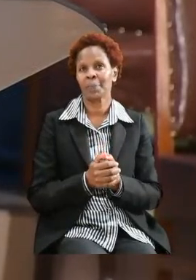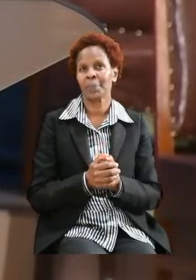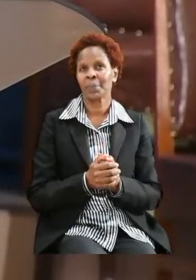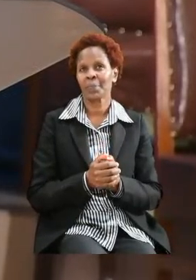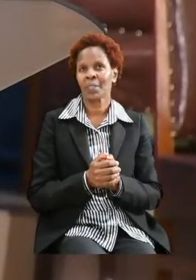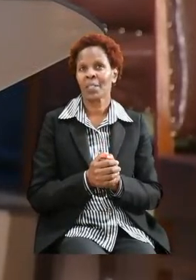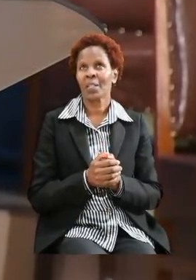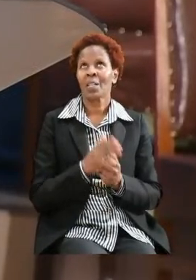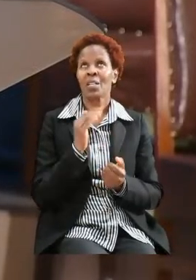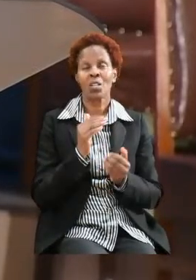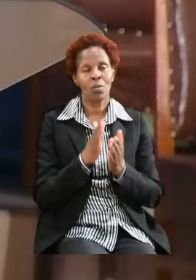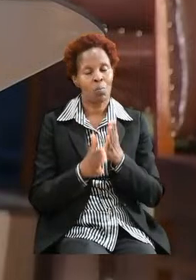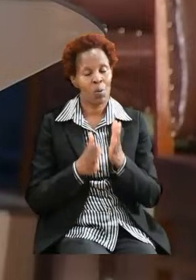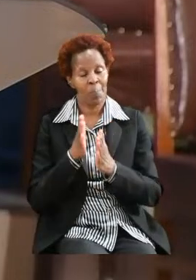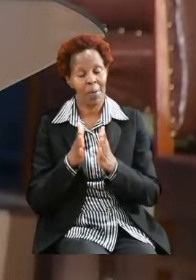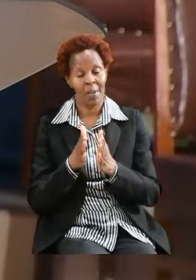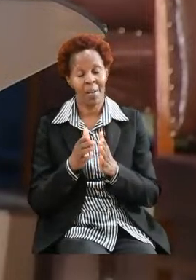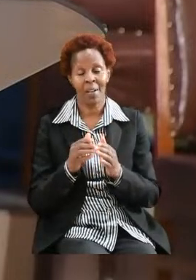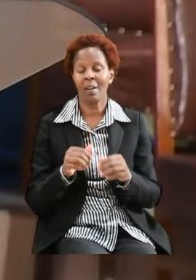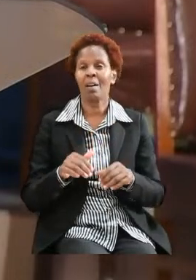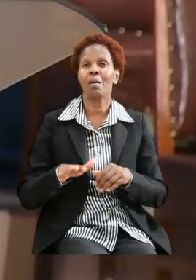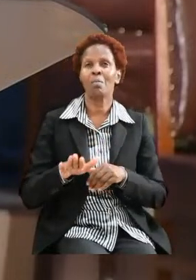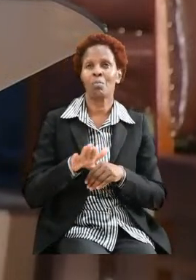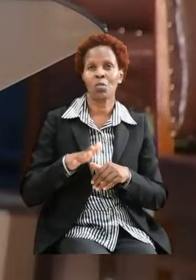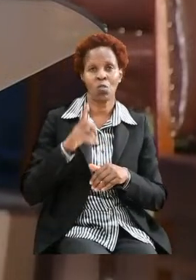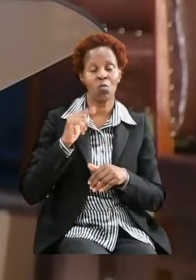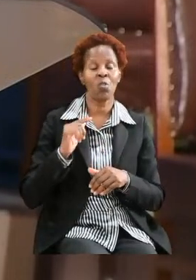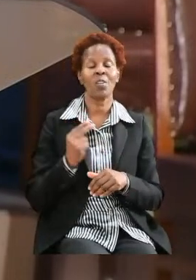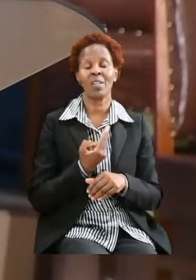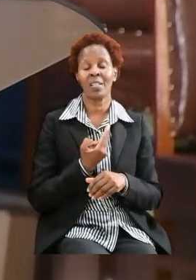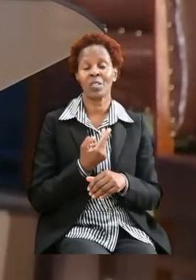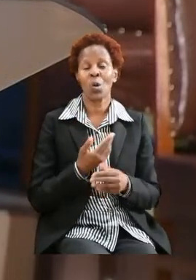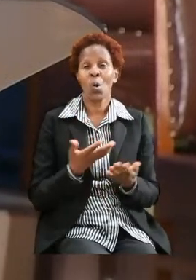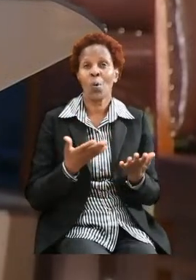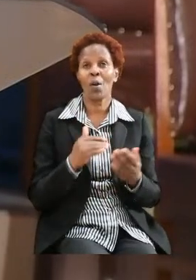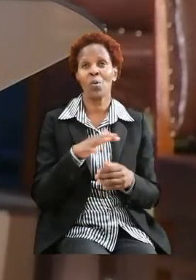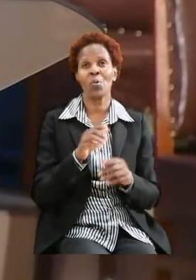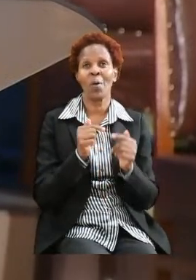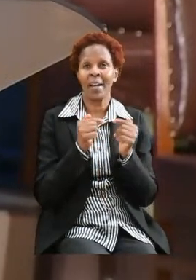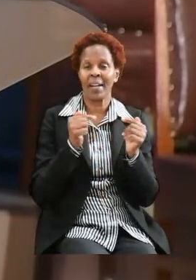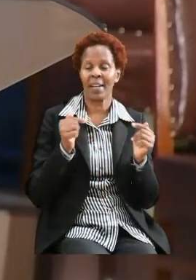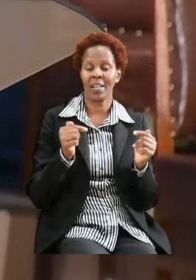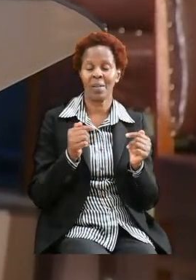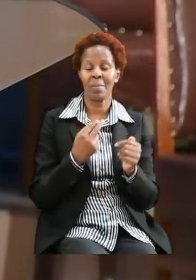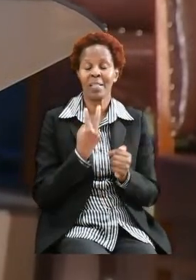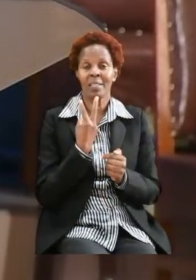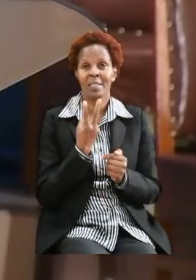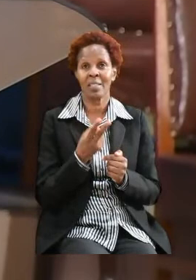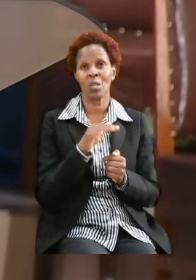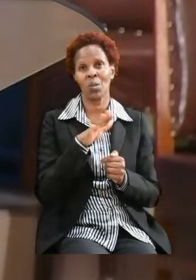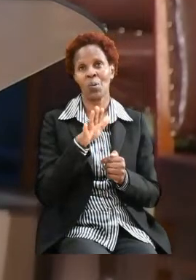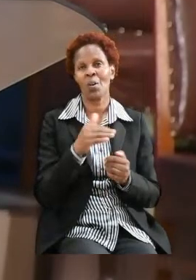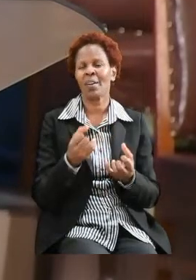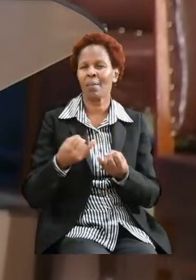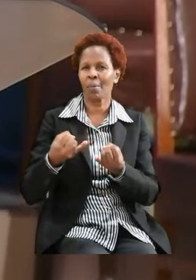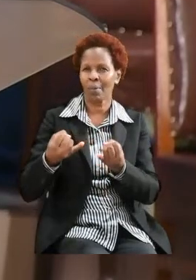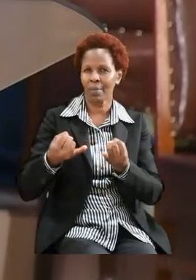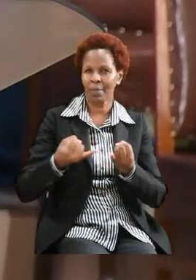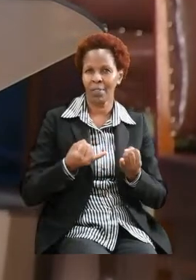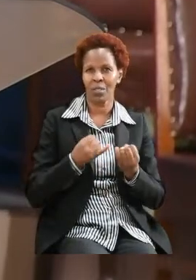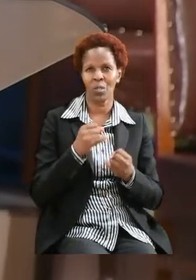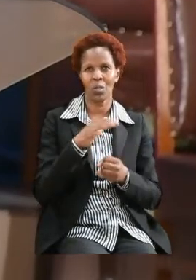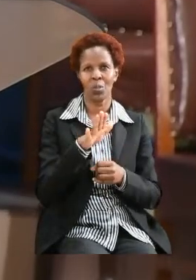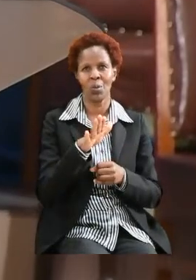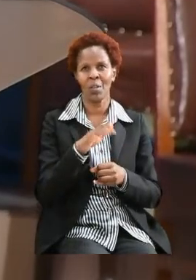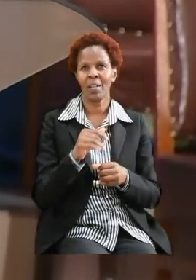You prepare a banquet for me where all my enemies can see me. You welcome me as an honored guest and fill my cup to